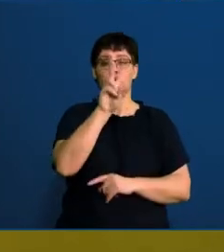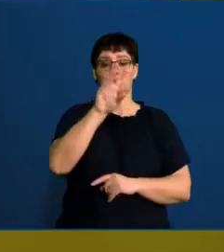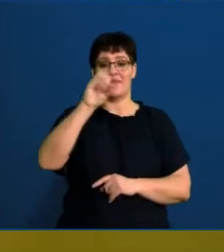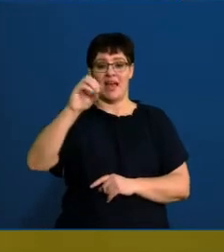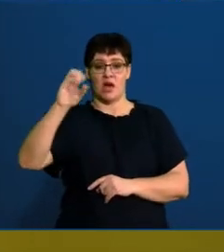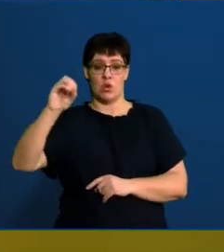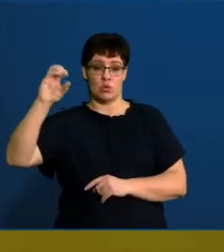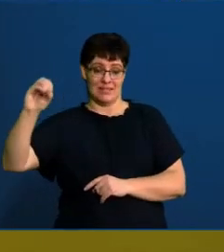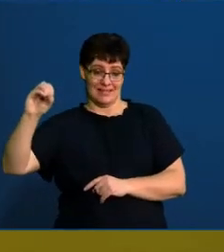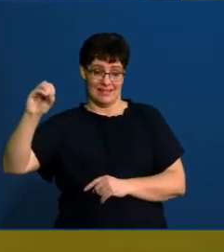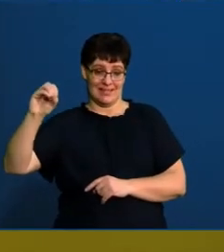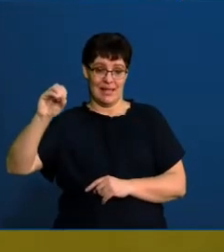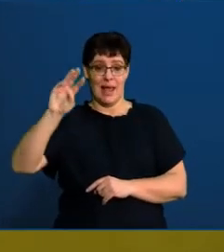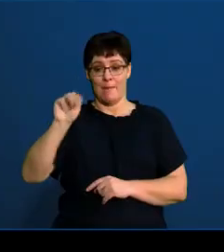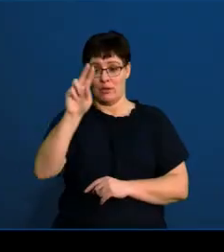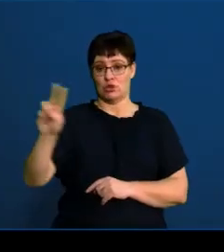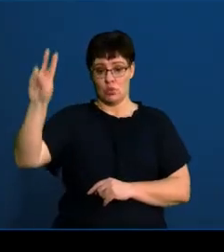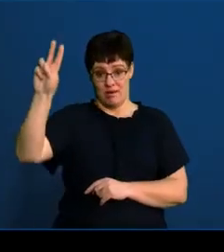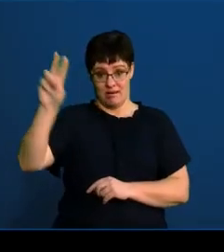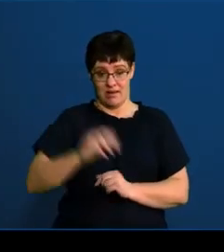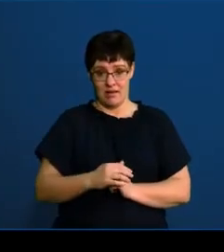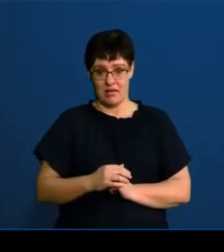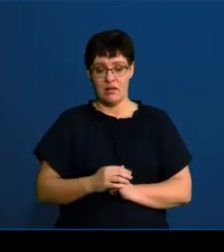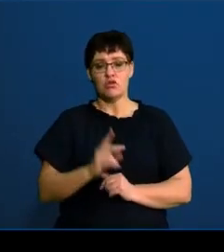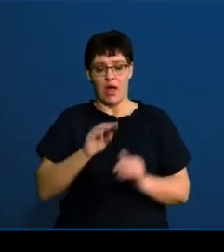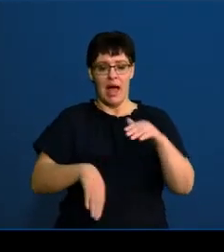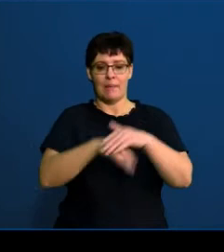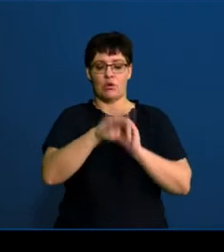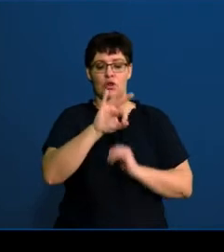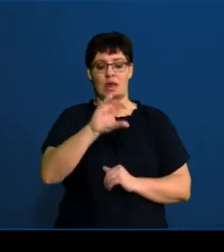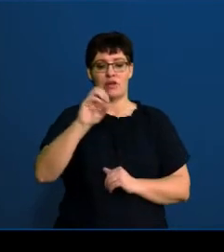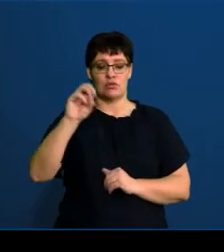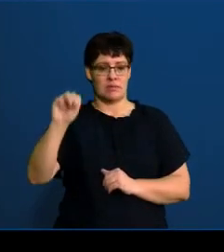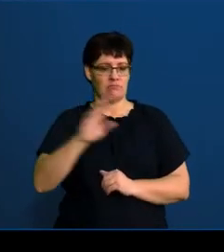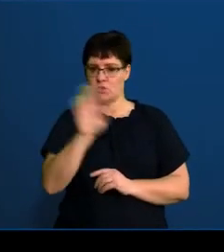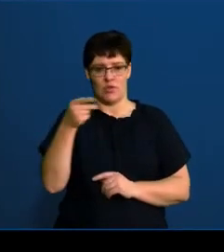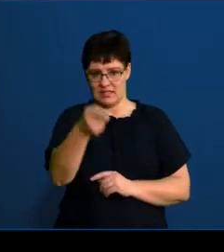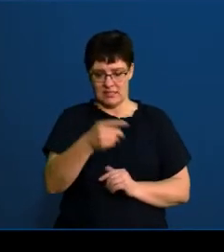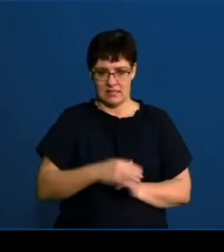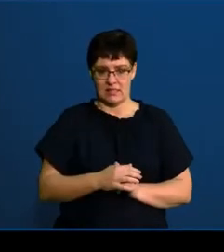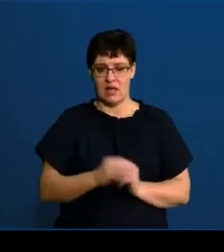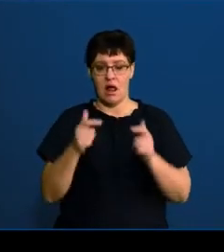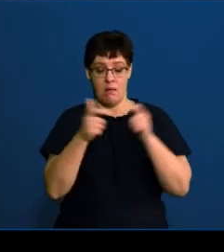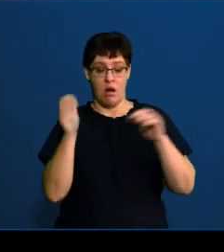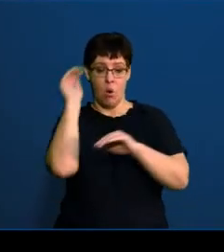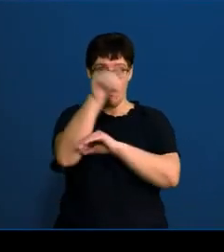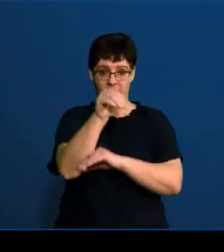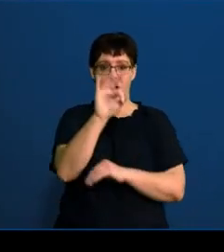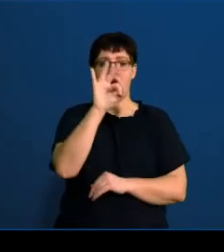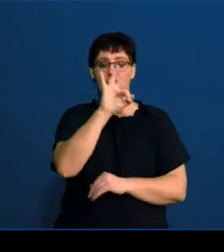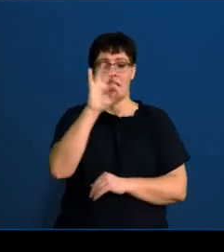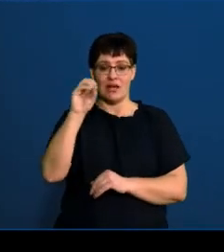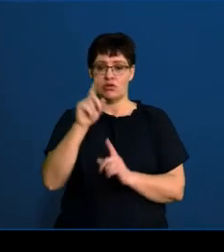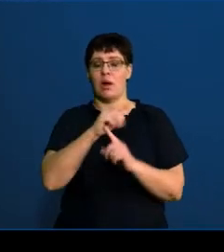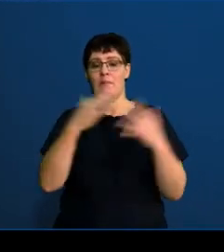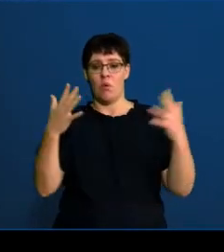squared. So I can see here I've got up to and including 300 meters. It's not that. Larger than 300 but less than 1,000. Not